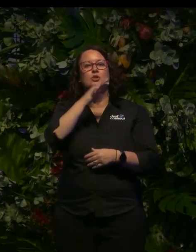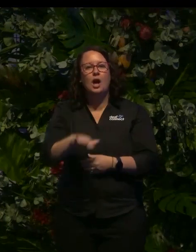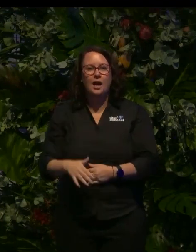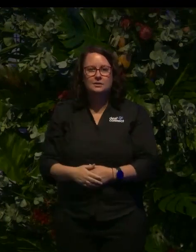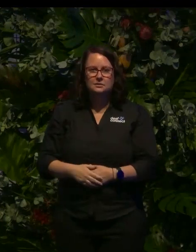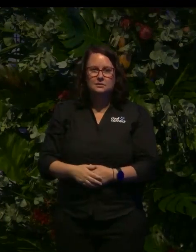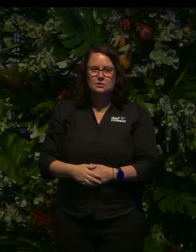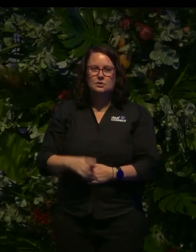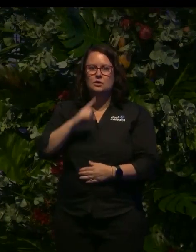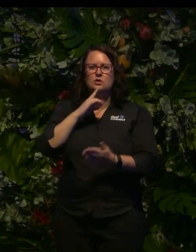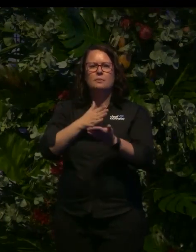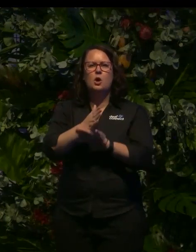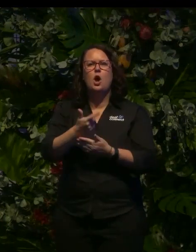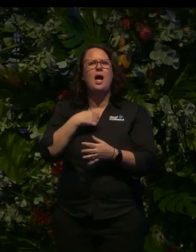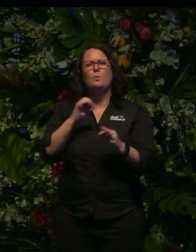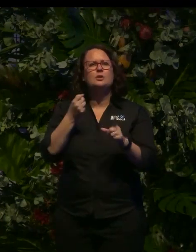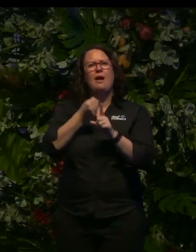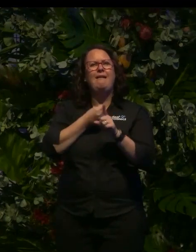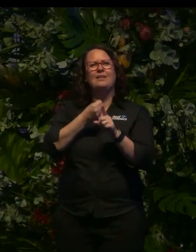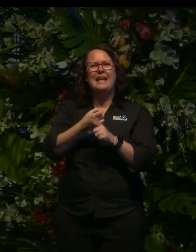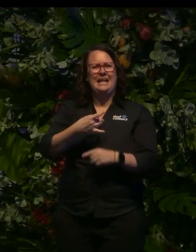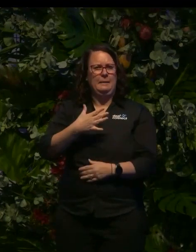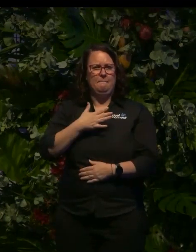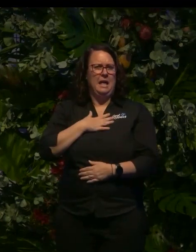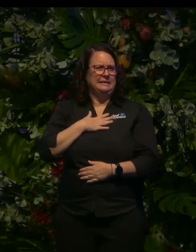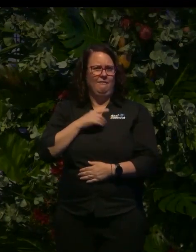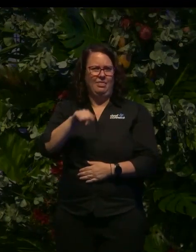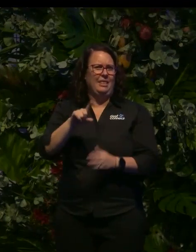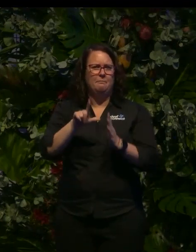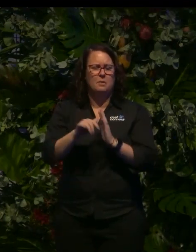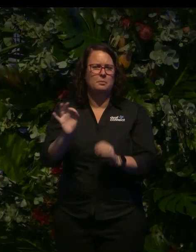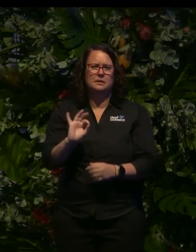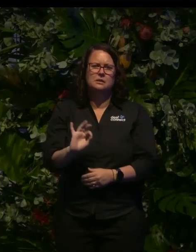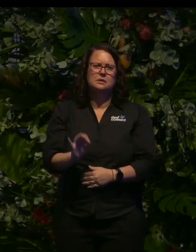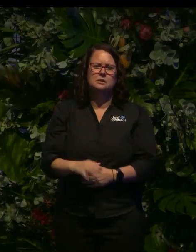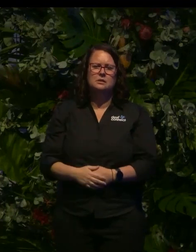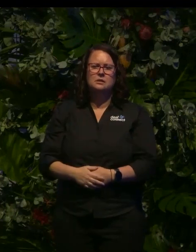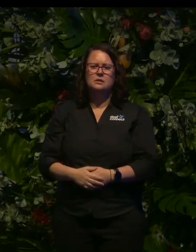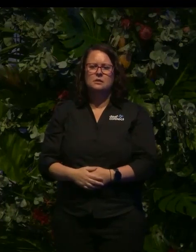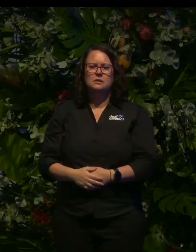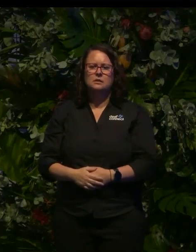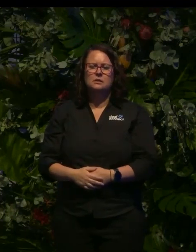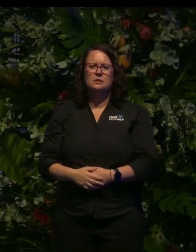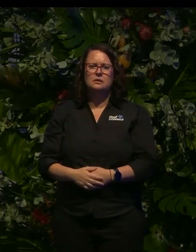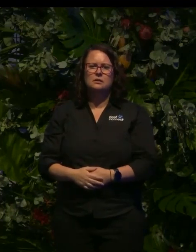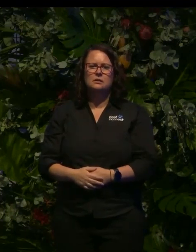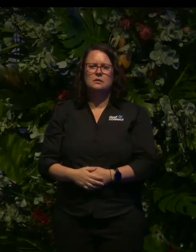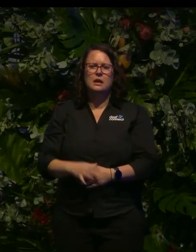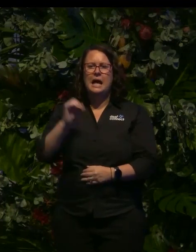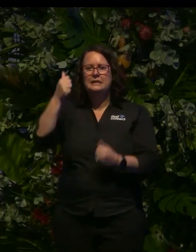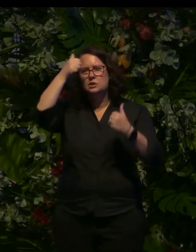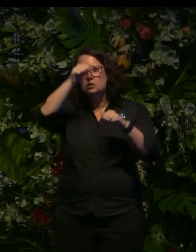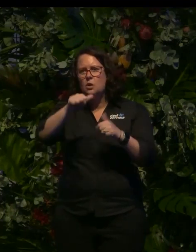honest, I was not advocating myself at that moment. I didn't knew a lot